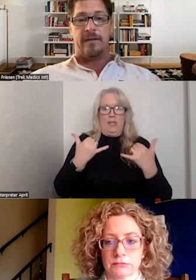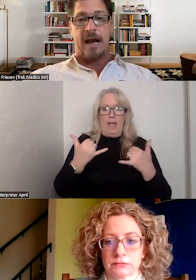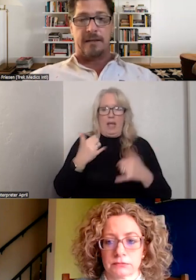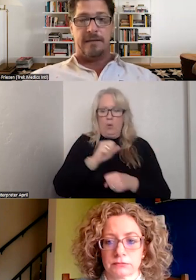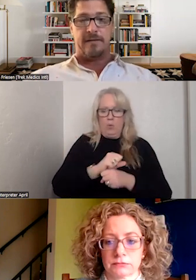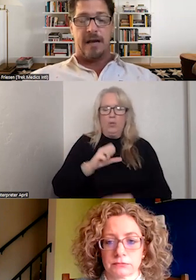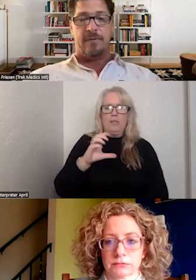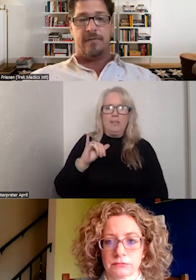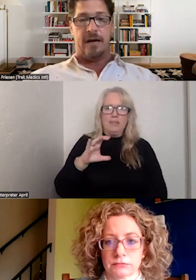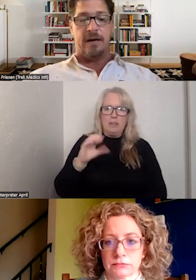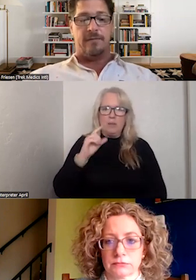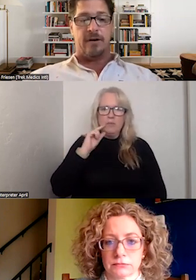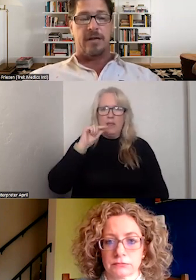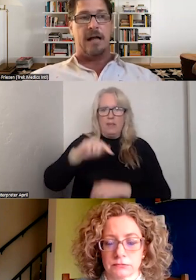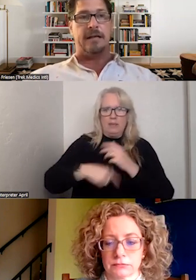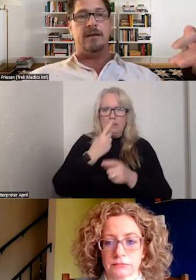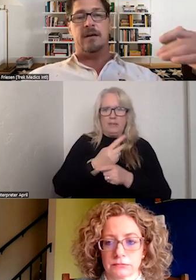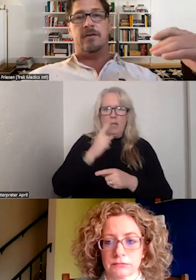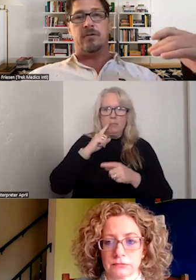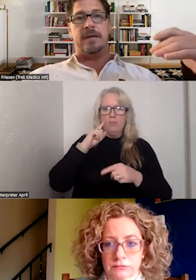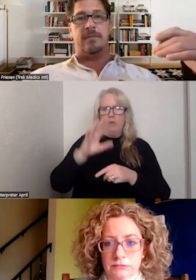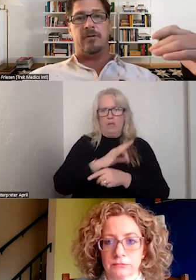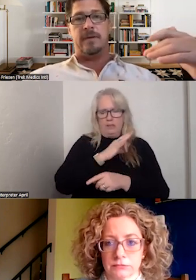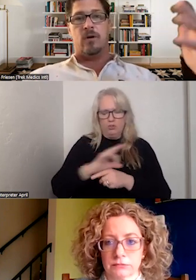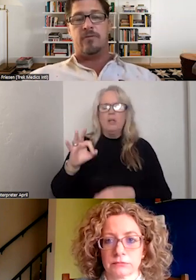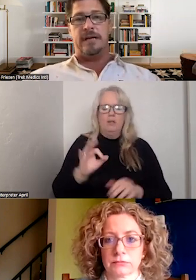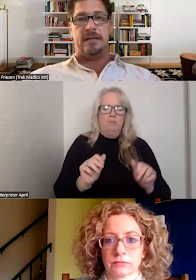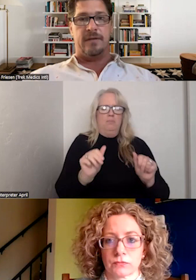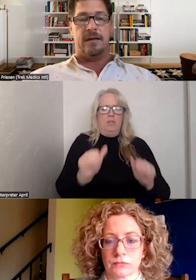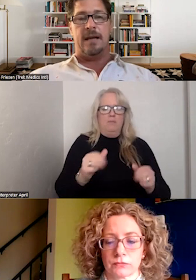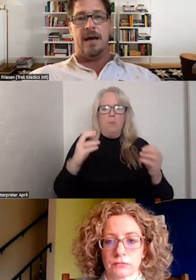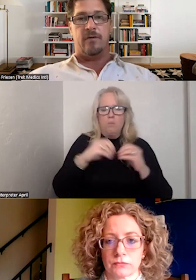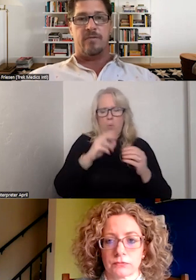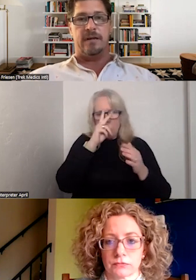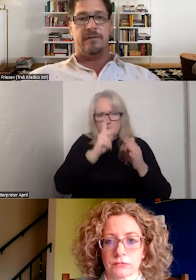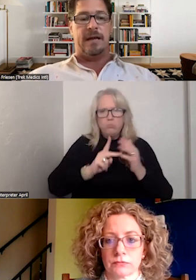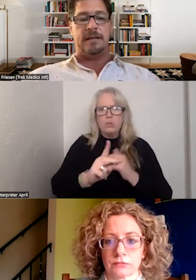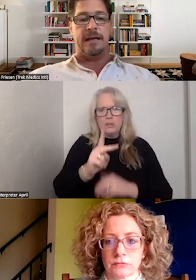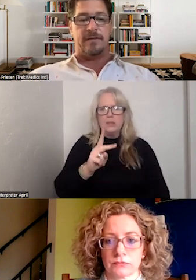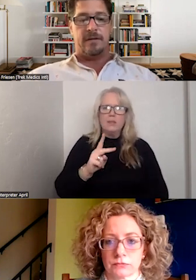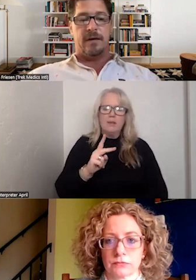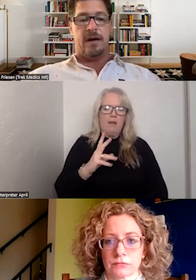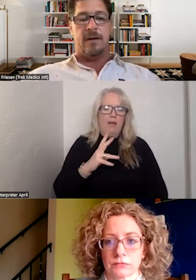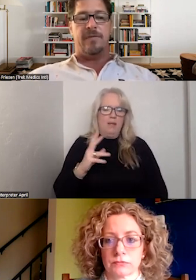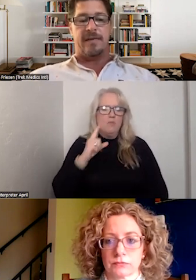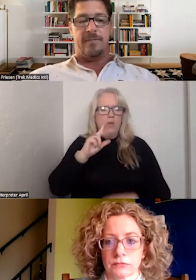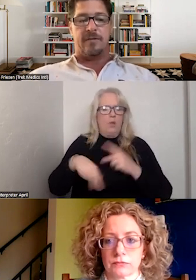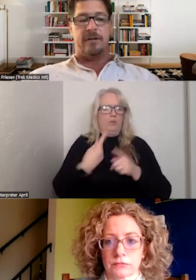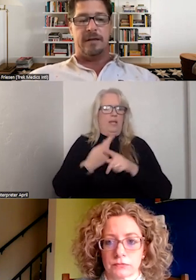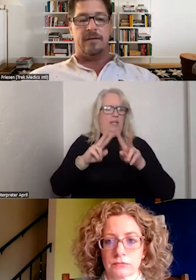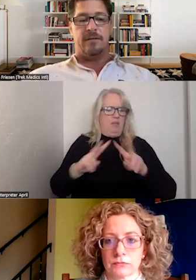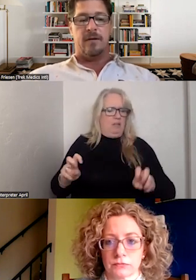Cisco on exactly this type of functionality to be able to be more predictive and have those predictive analytics. But